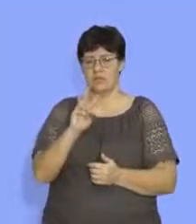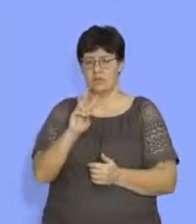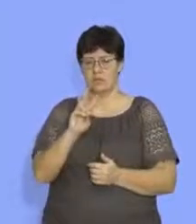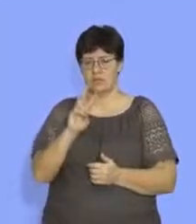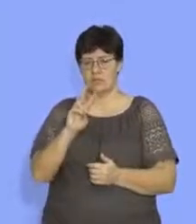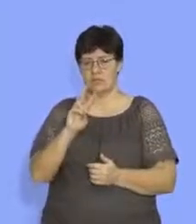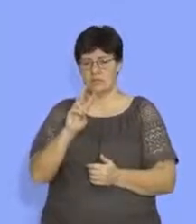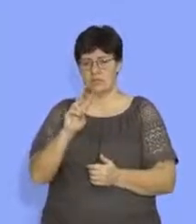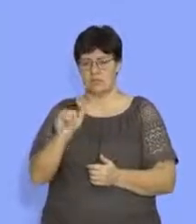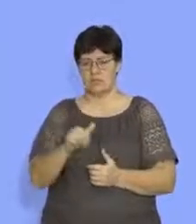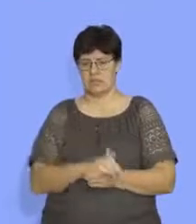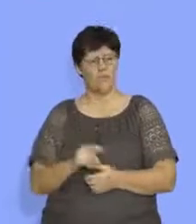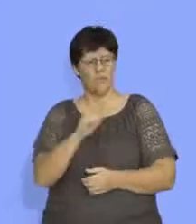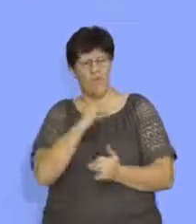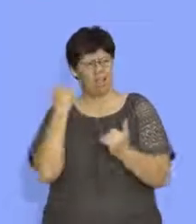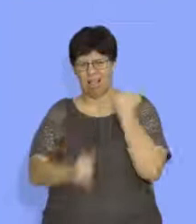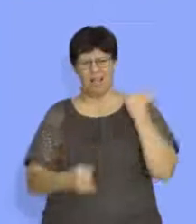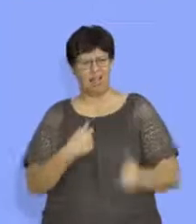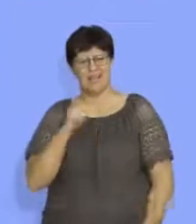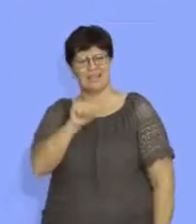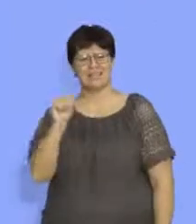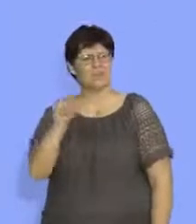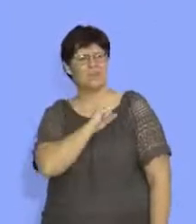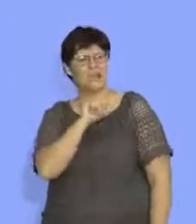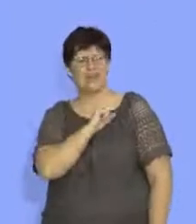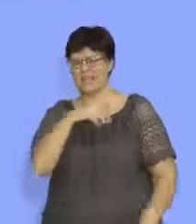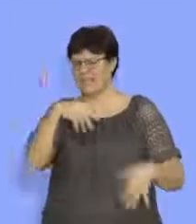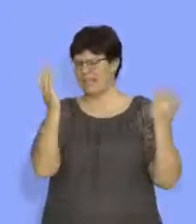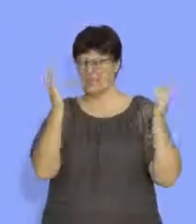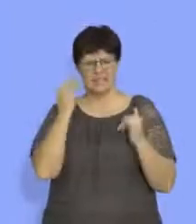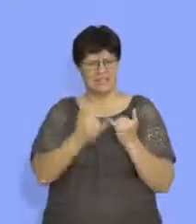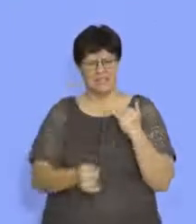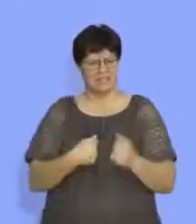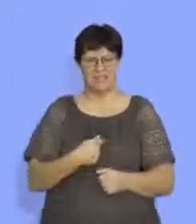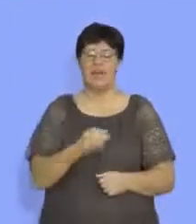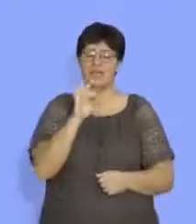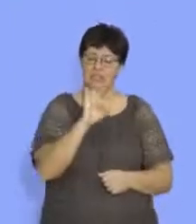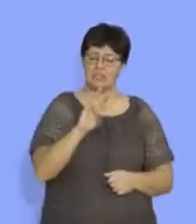to 326. Why am I writing 6 again?